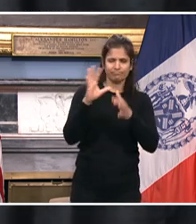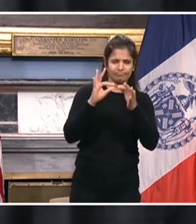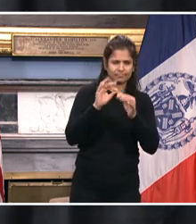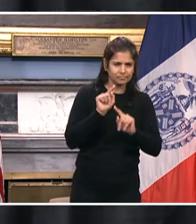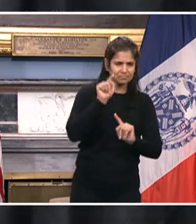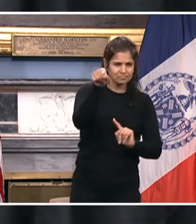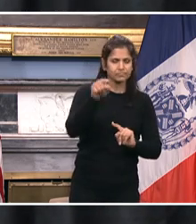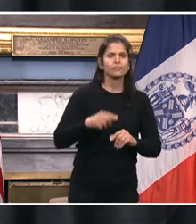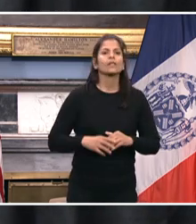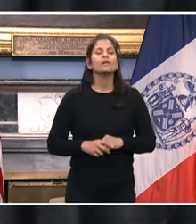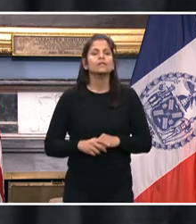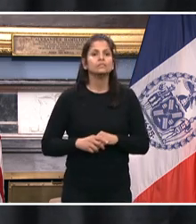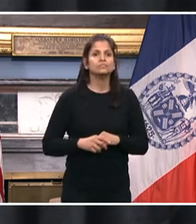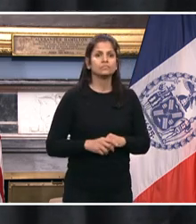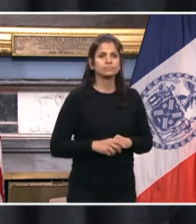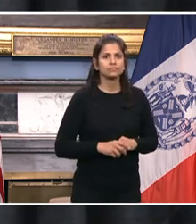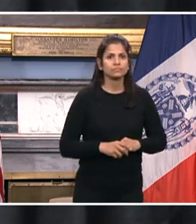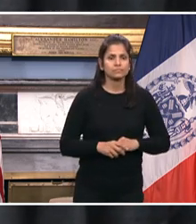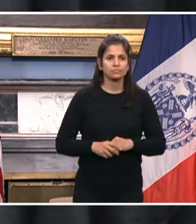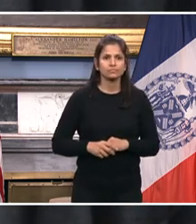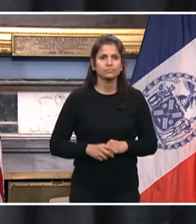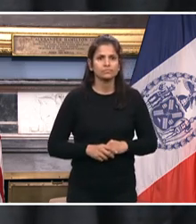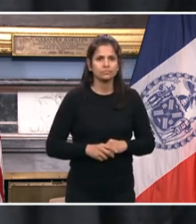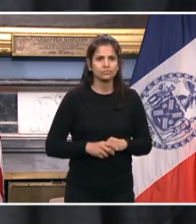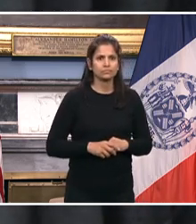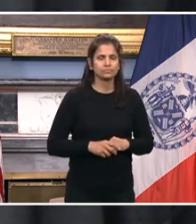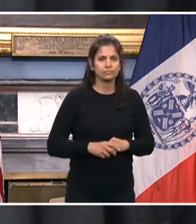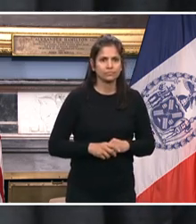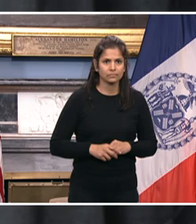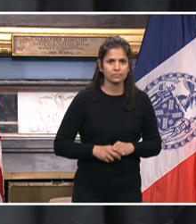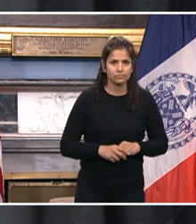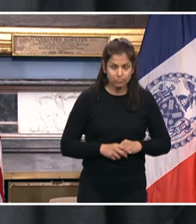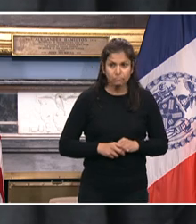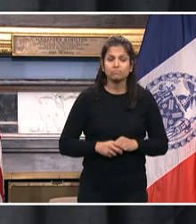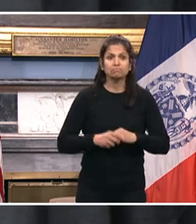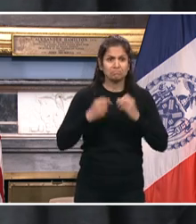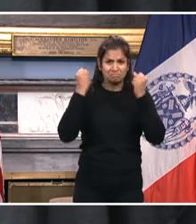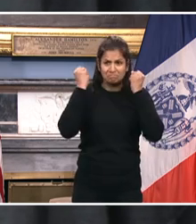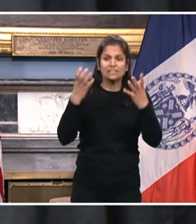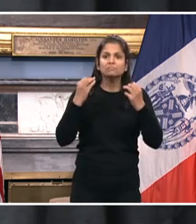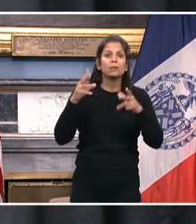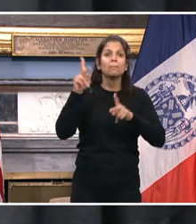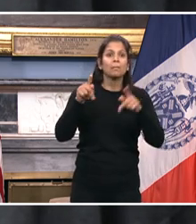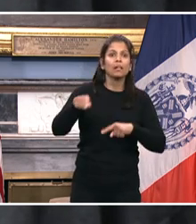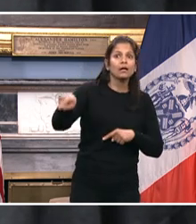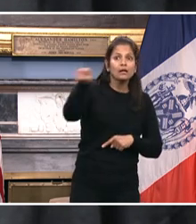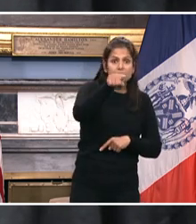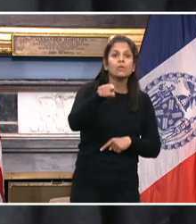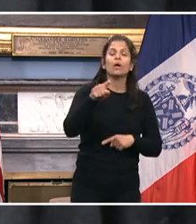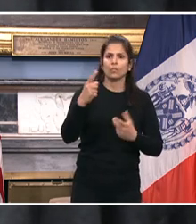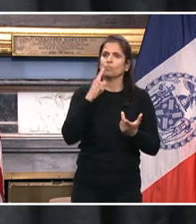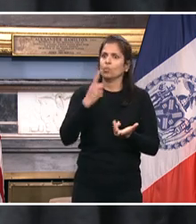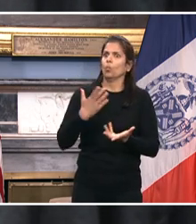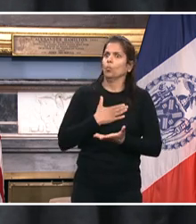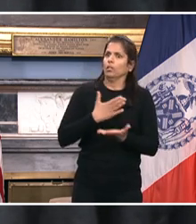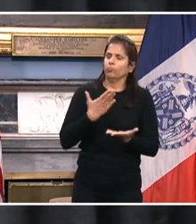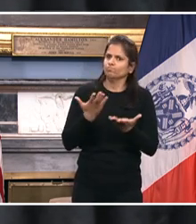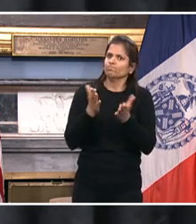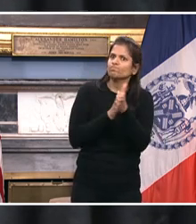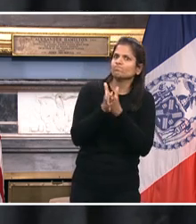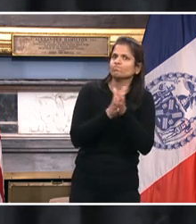circumstances. But we have placed, I think, as of this morning's report, over 900 of those volunteers out of our initial pool into the